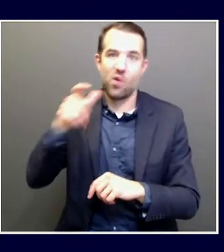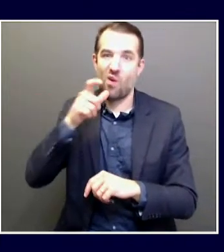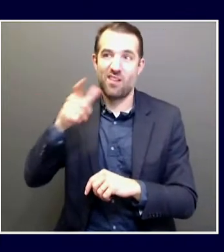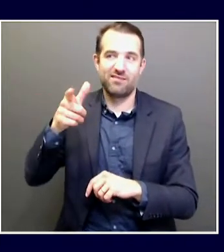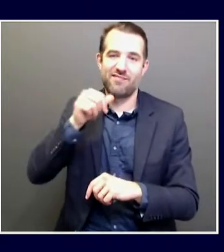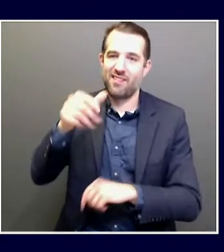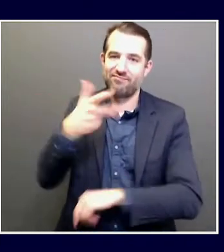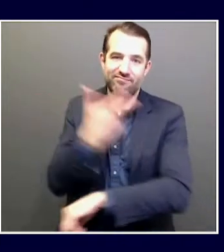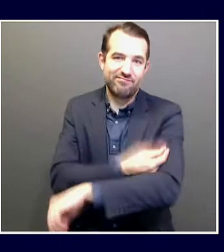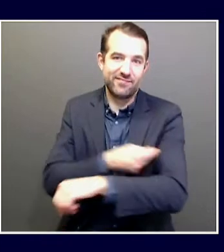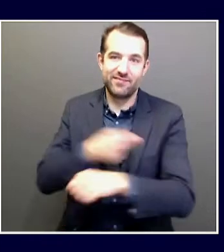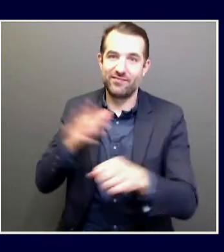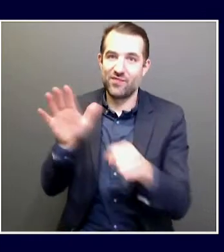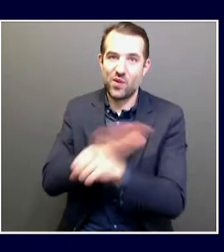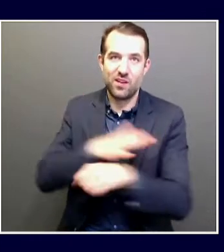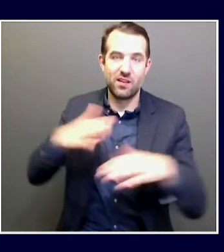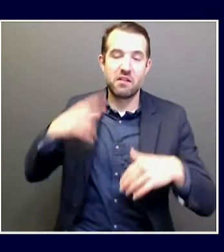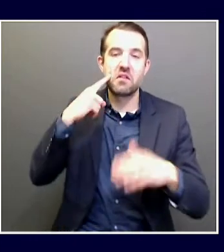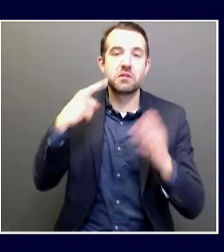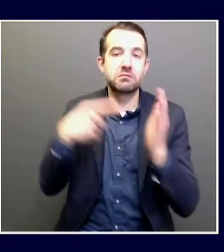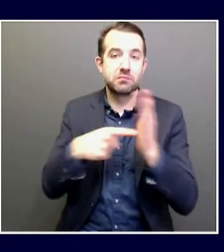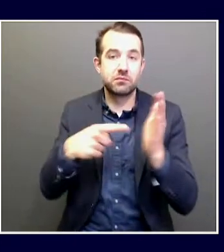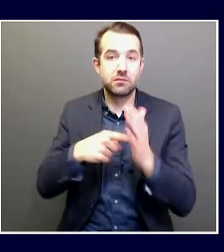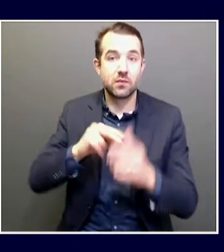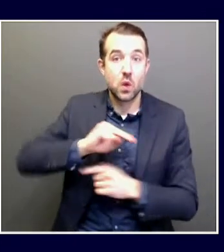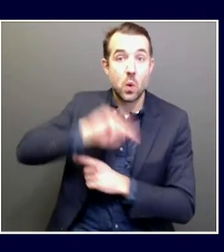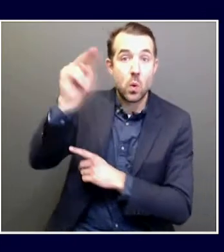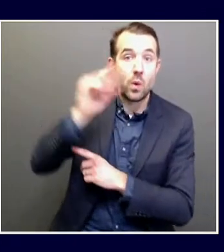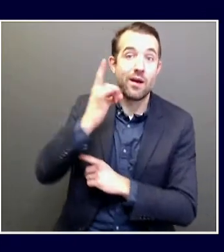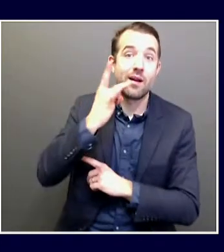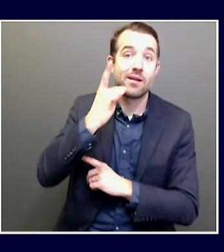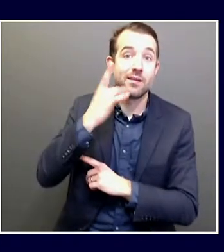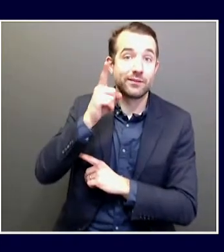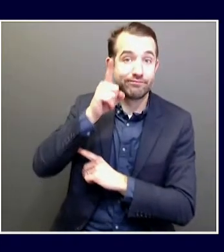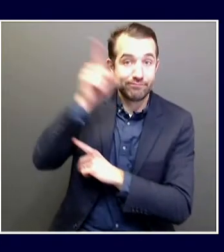example, at Northern Light Health, as of a few hours ago,